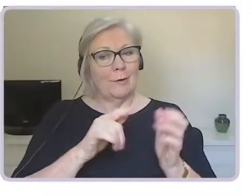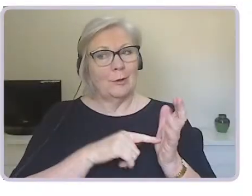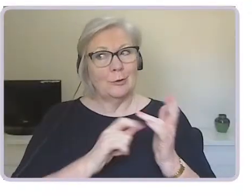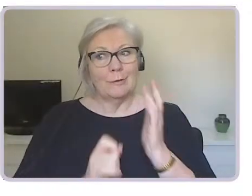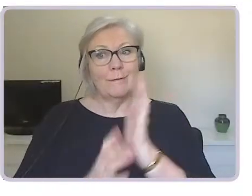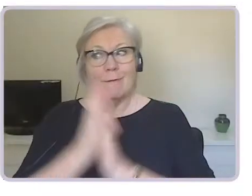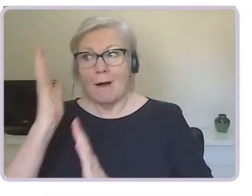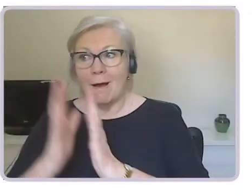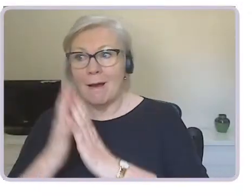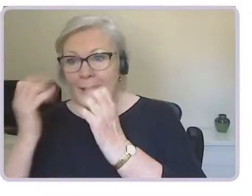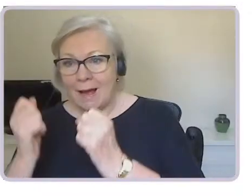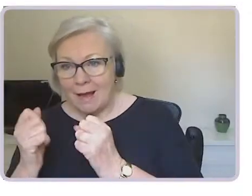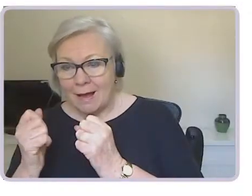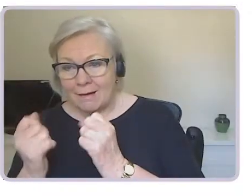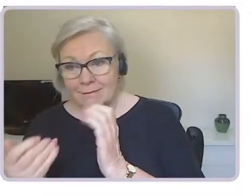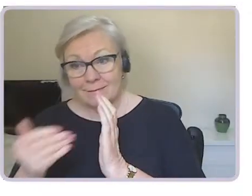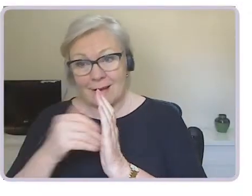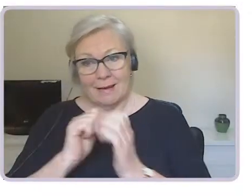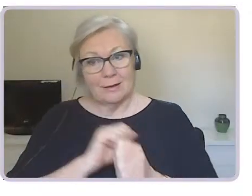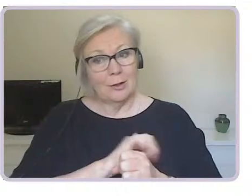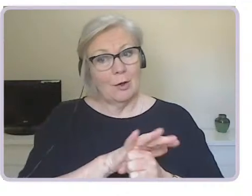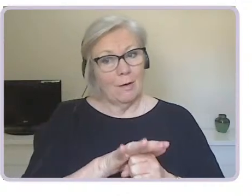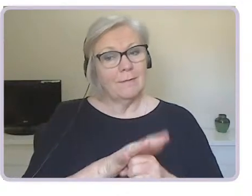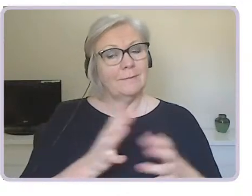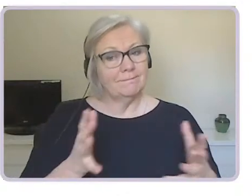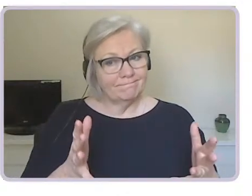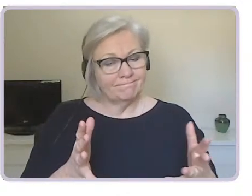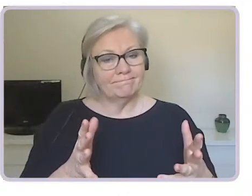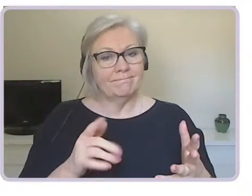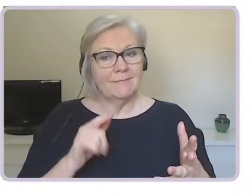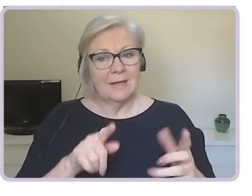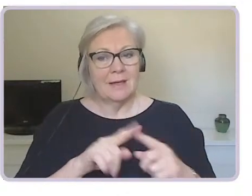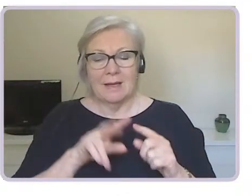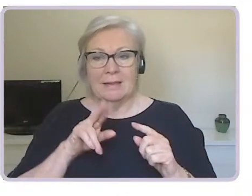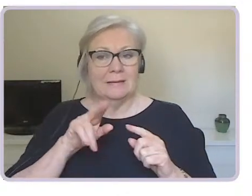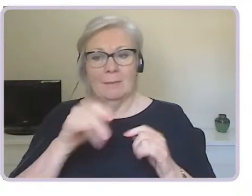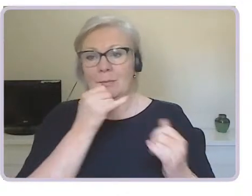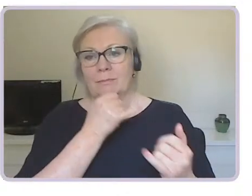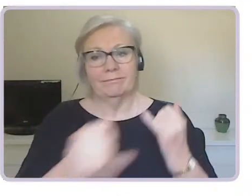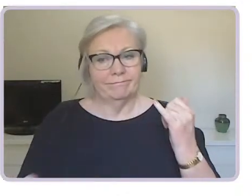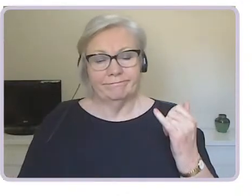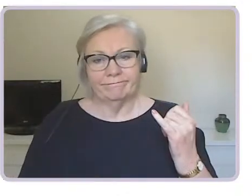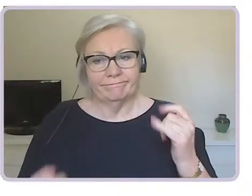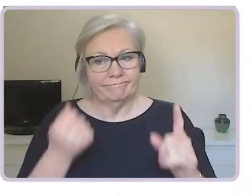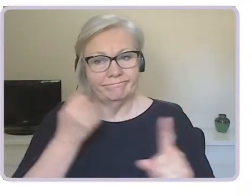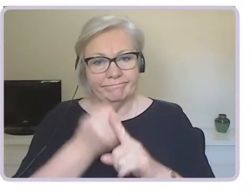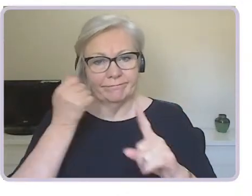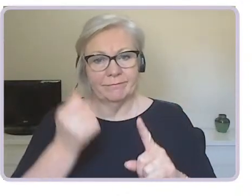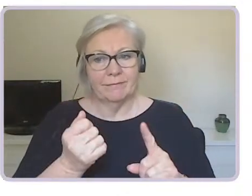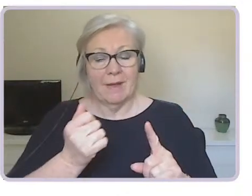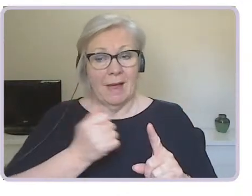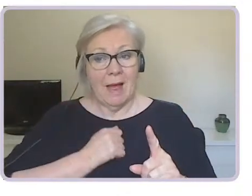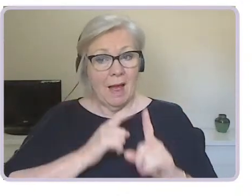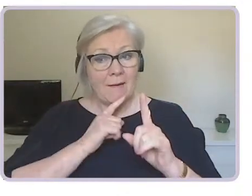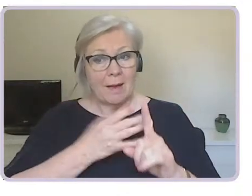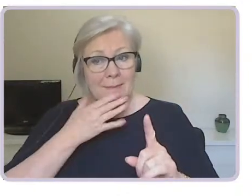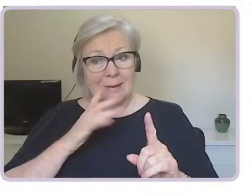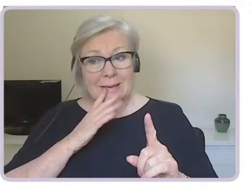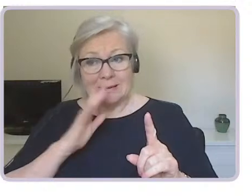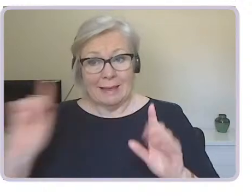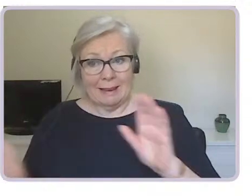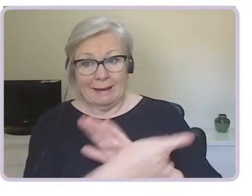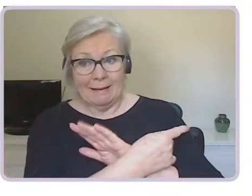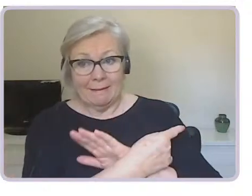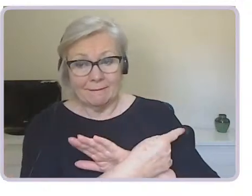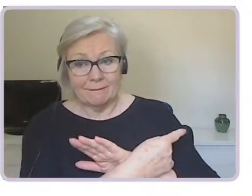into fire as well, and that sort of the double whammy that means. And if our advice is to leave and go somewhere else, but